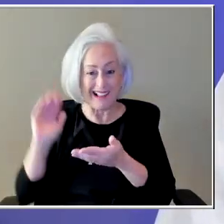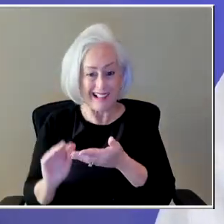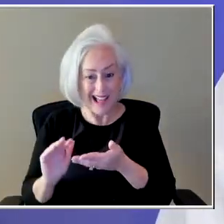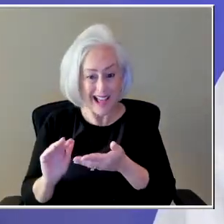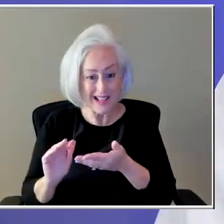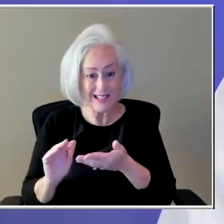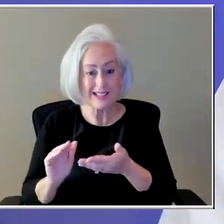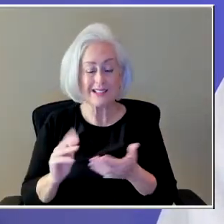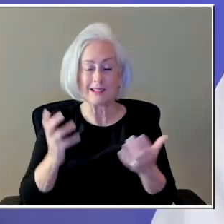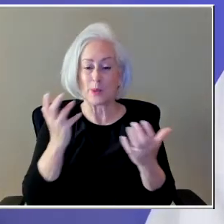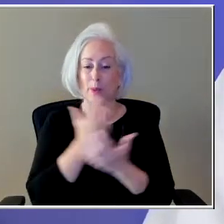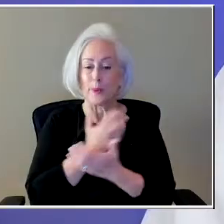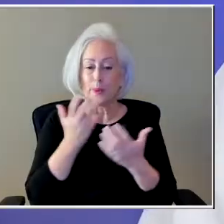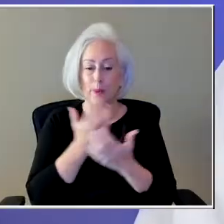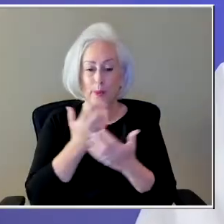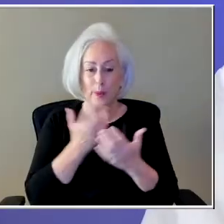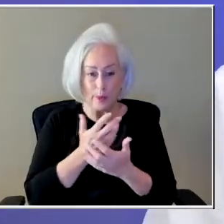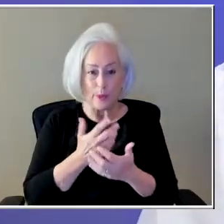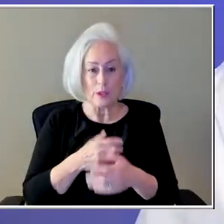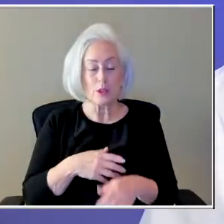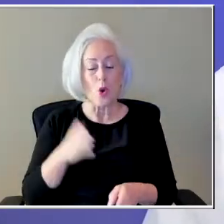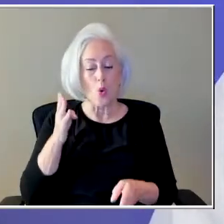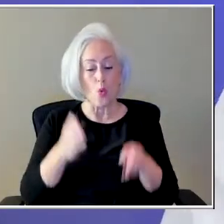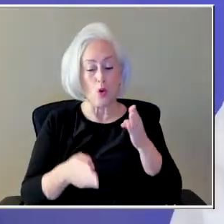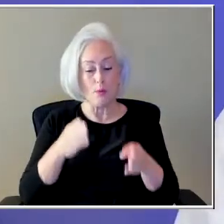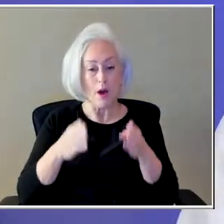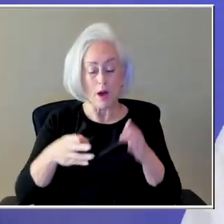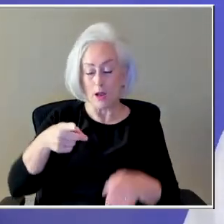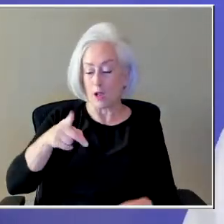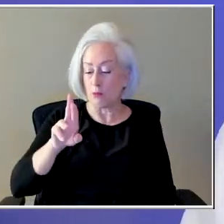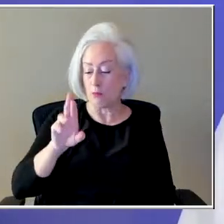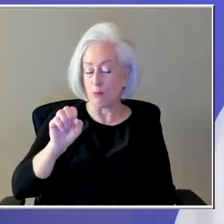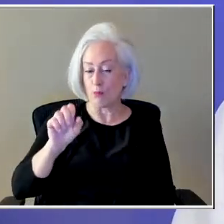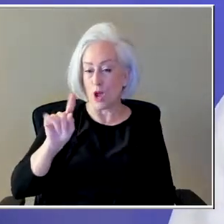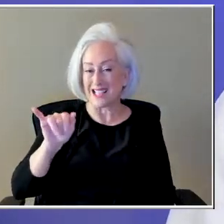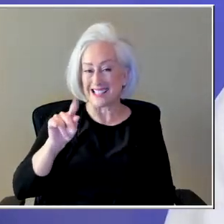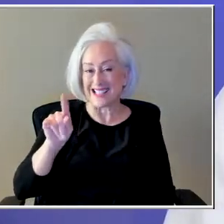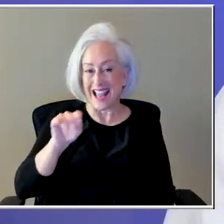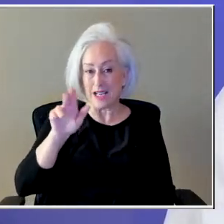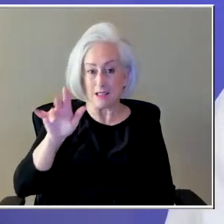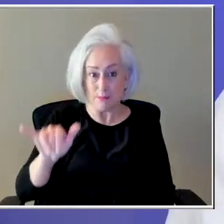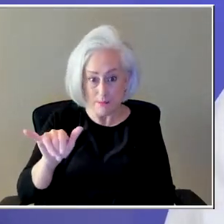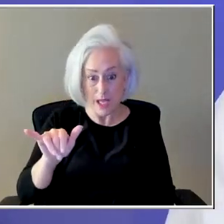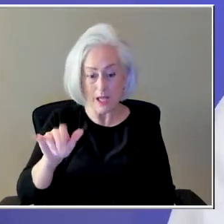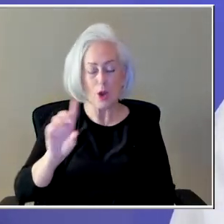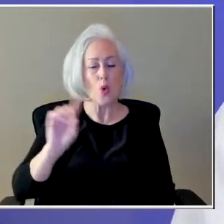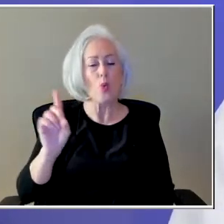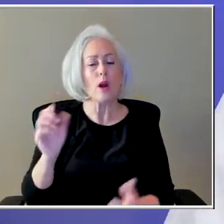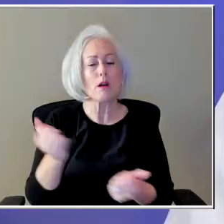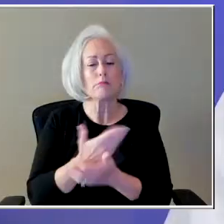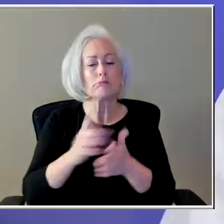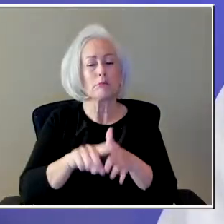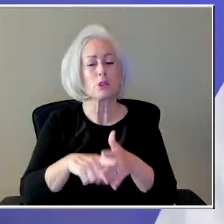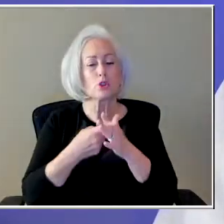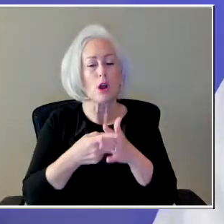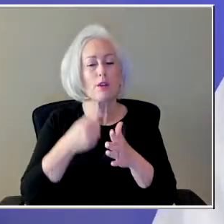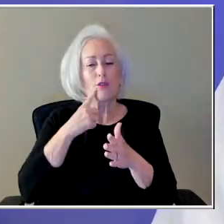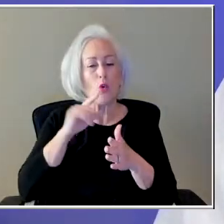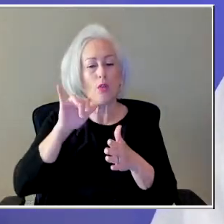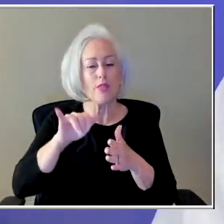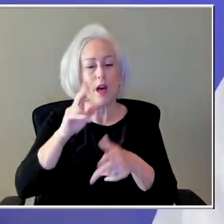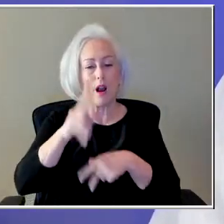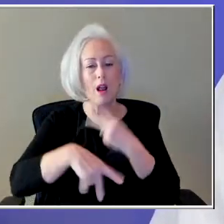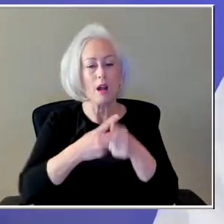So robotic prostatectomy is where things sort of started for the specialty of surgery in general. And that was sort of one of the